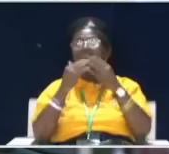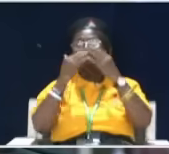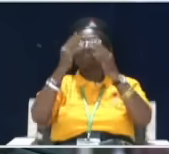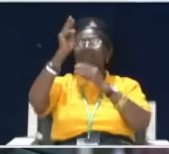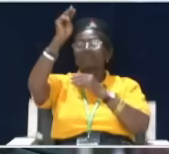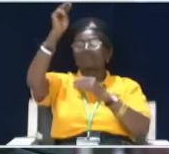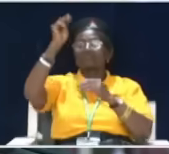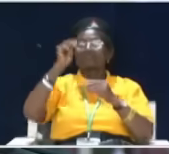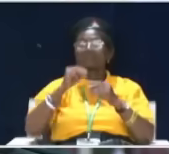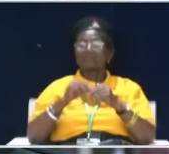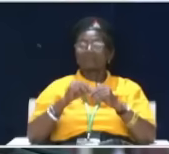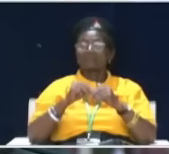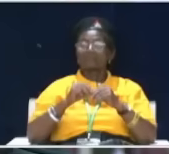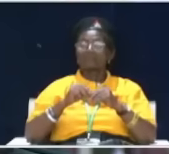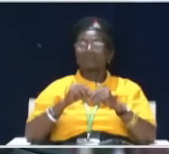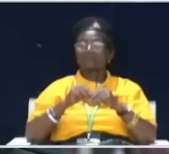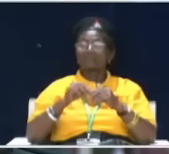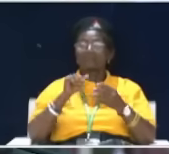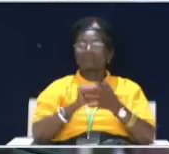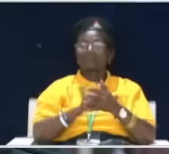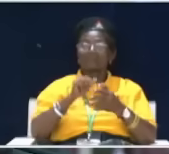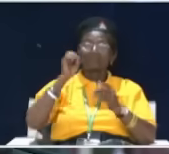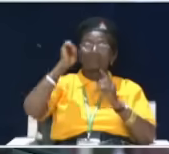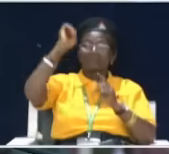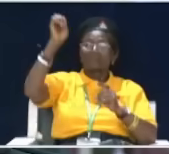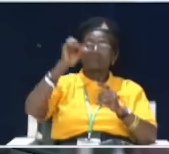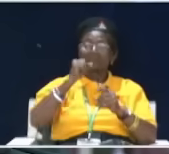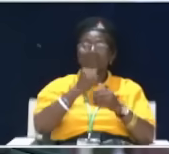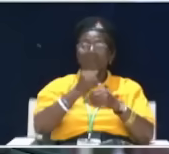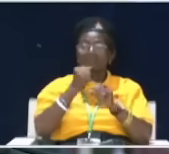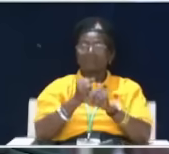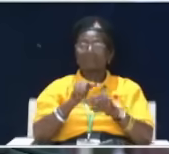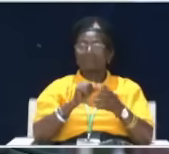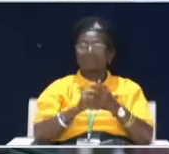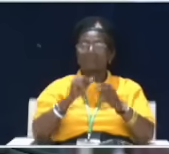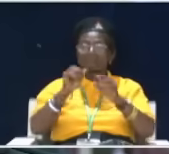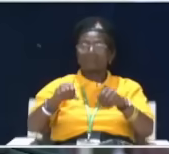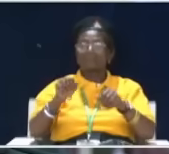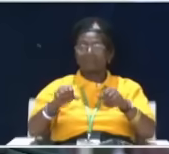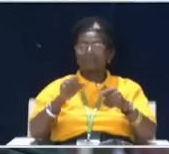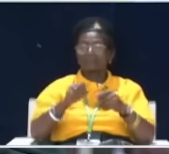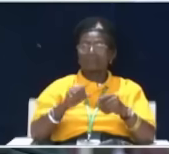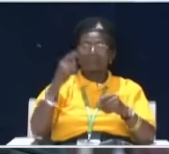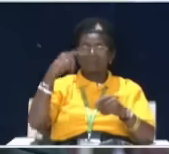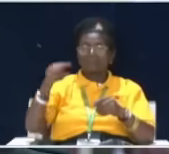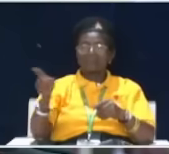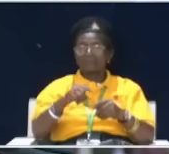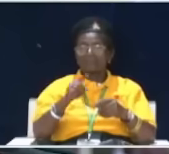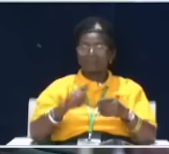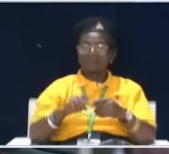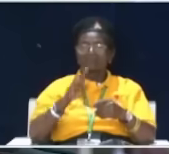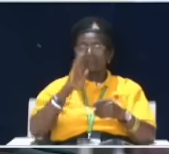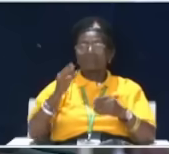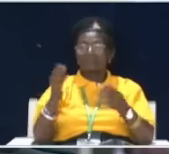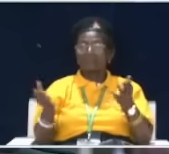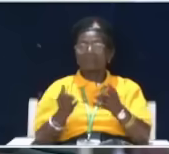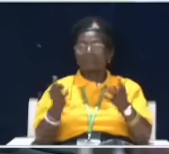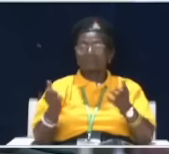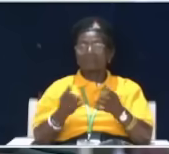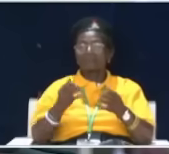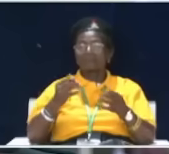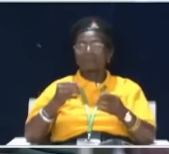he made it possible for you to be here. Because by